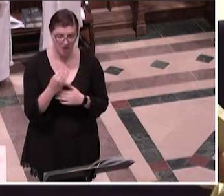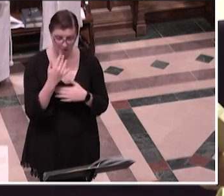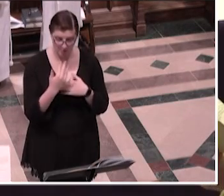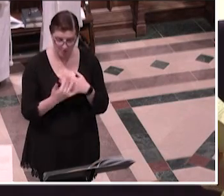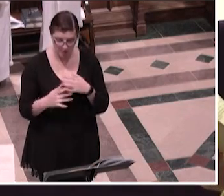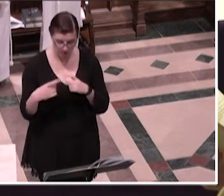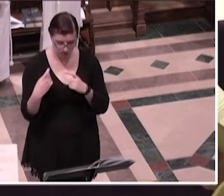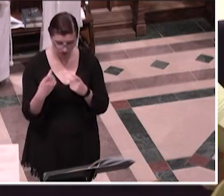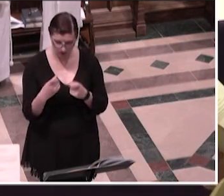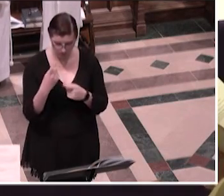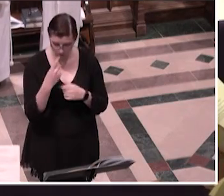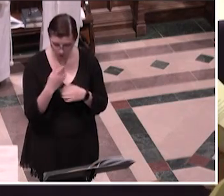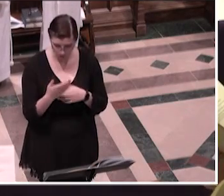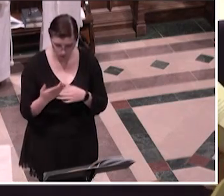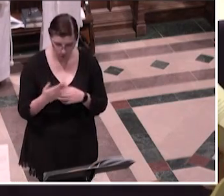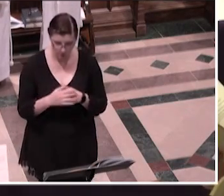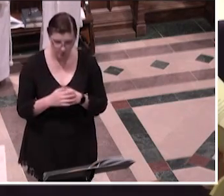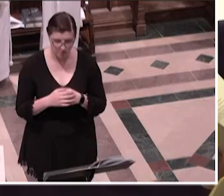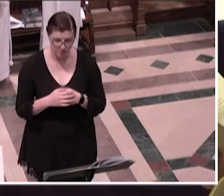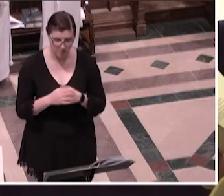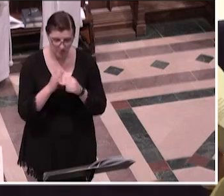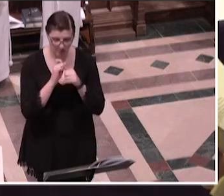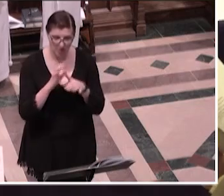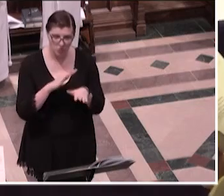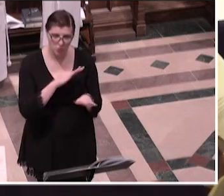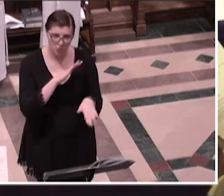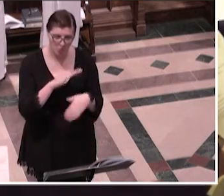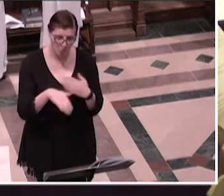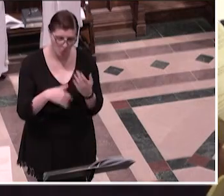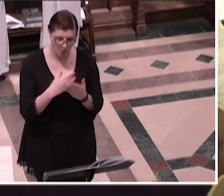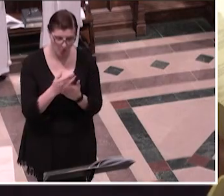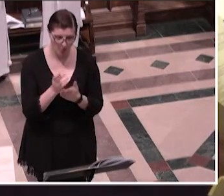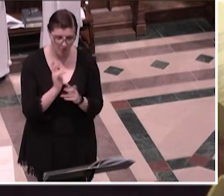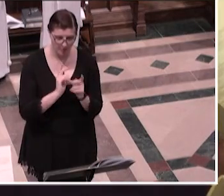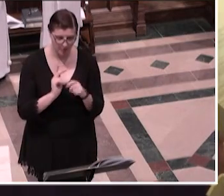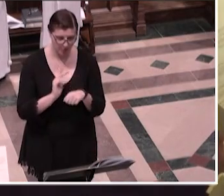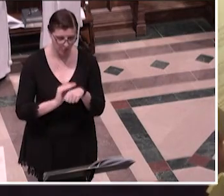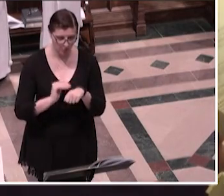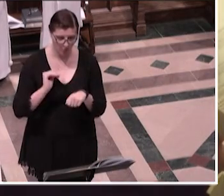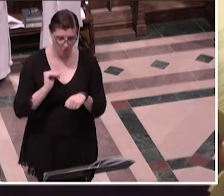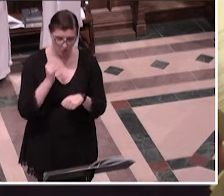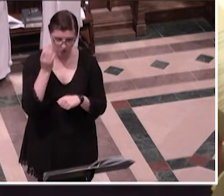you. Blessed are all those who are called to his supper.